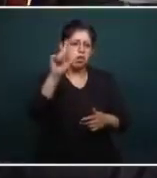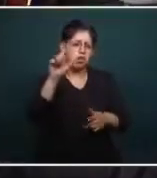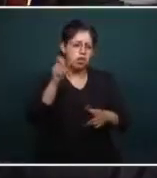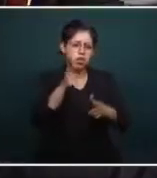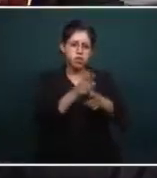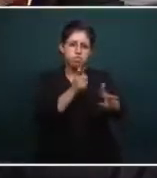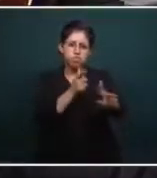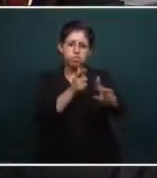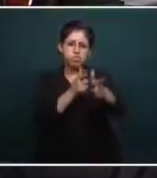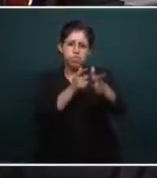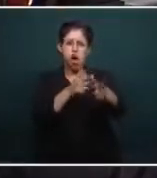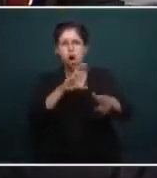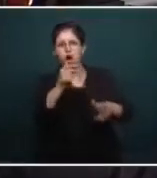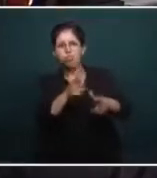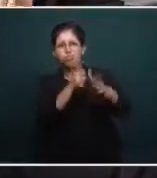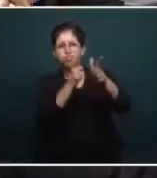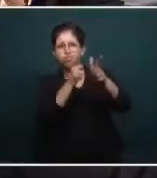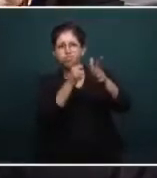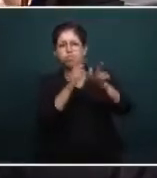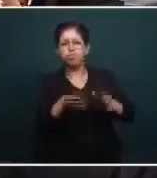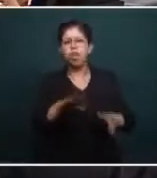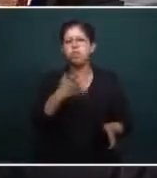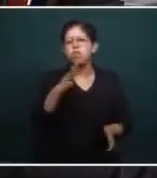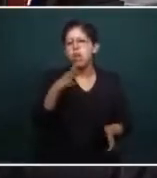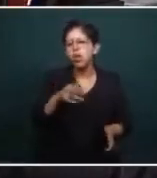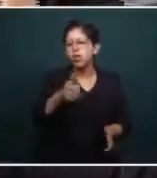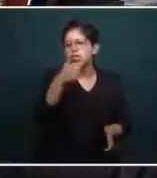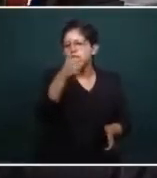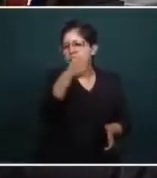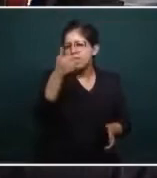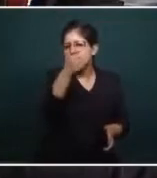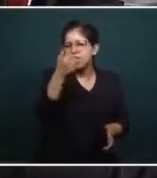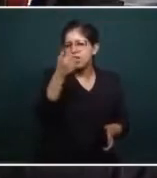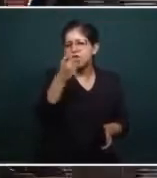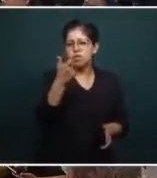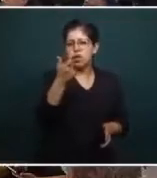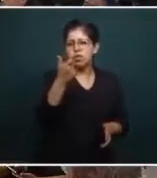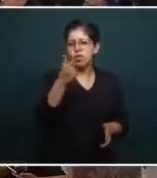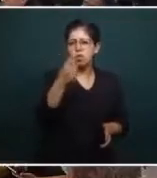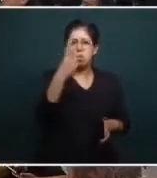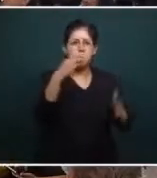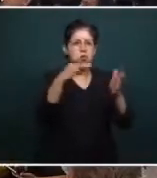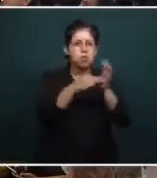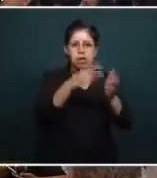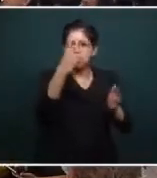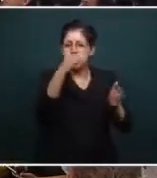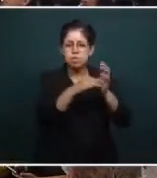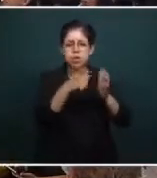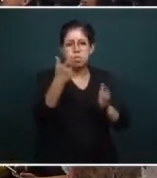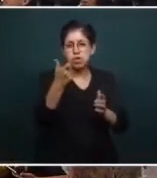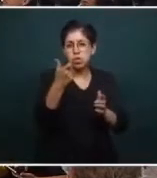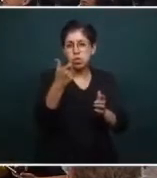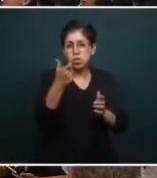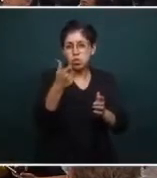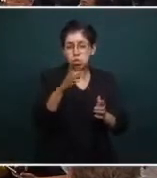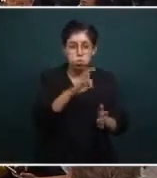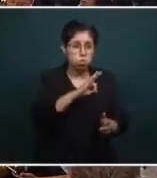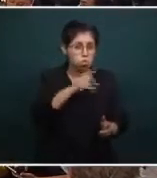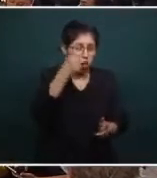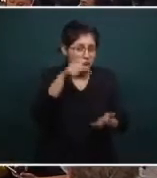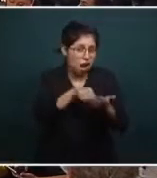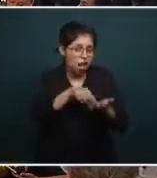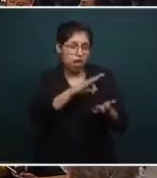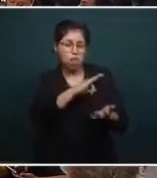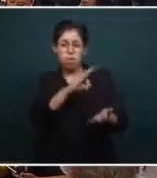rifles, revolvers, 600 pesos or 2,000 to 3,000